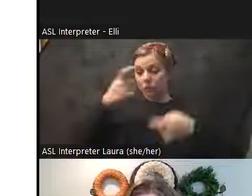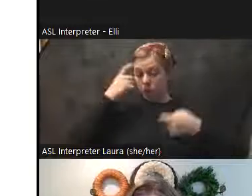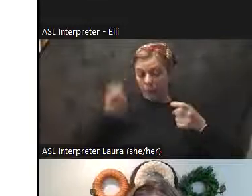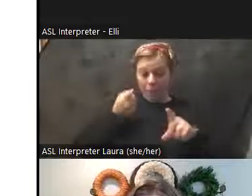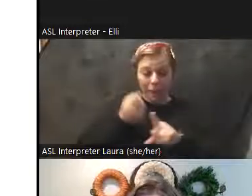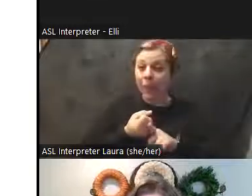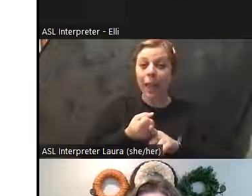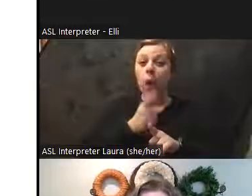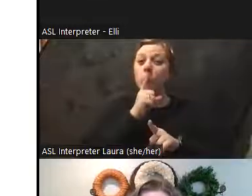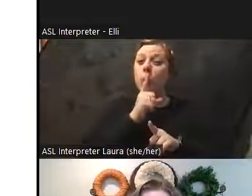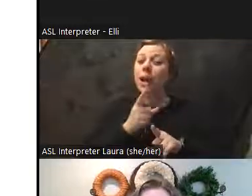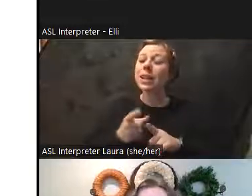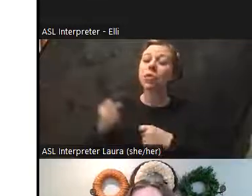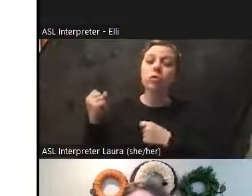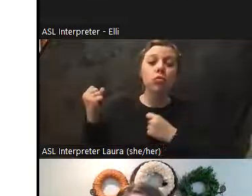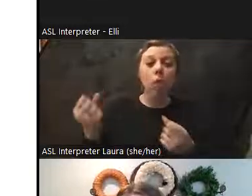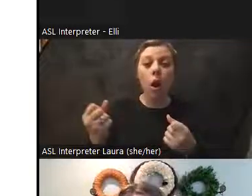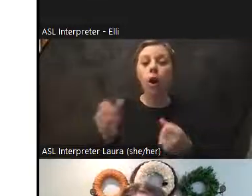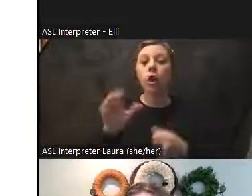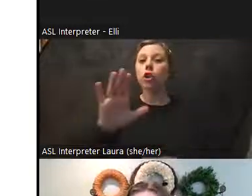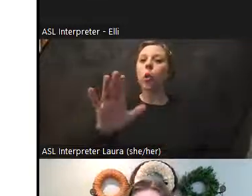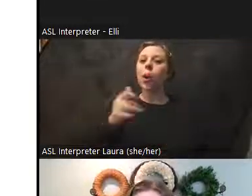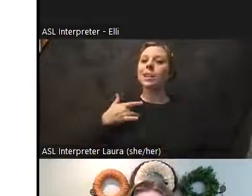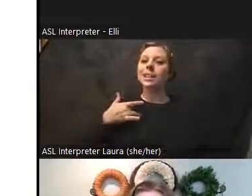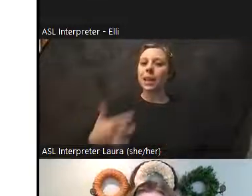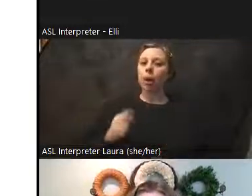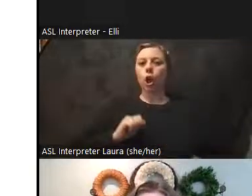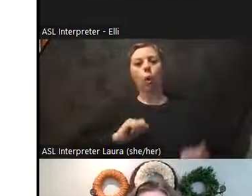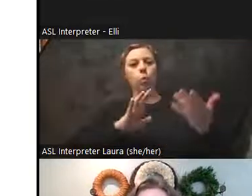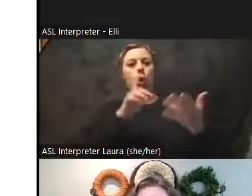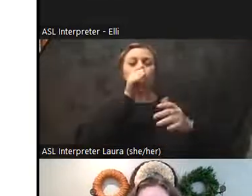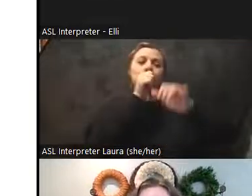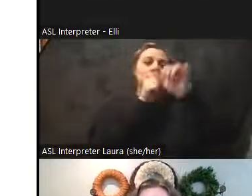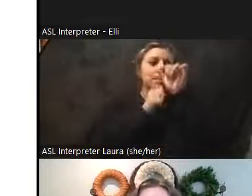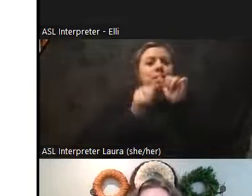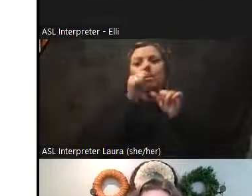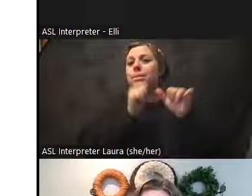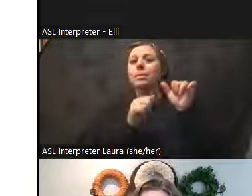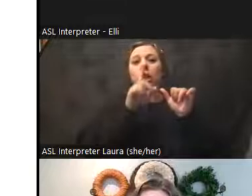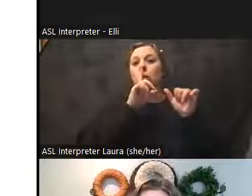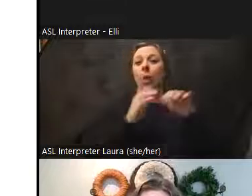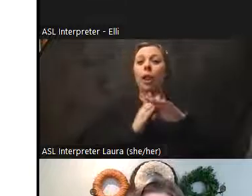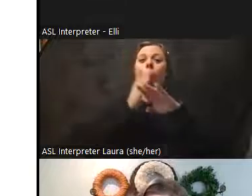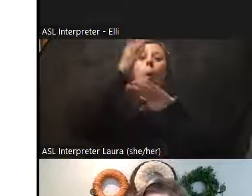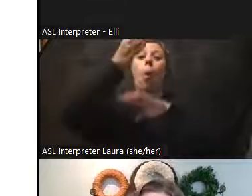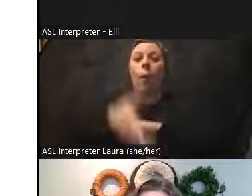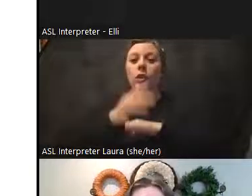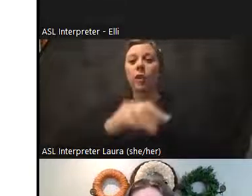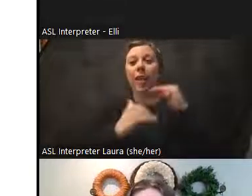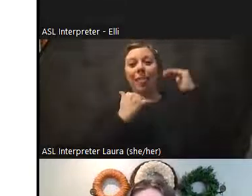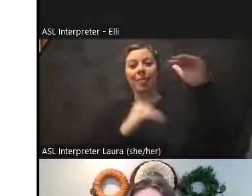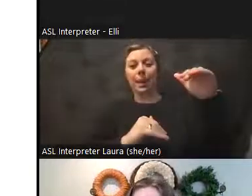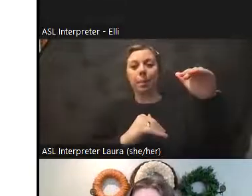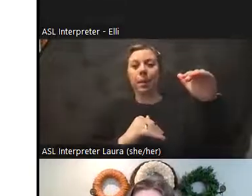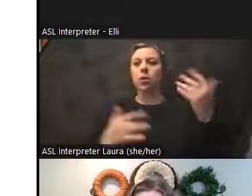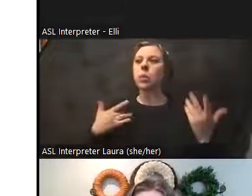coping mechanisms. Traumatic events place us outside of our window of tolerance, the